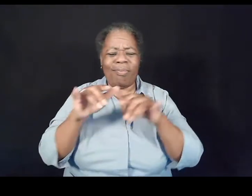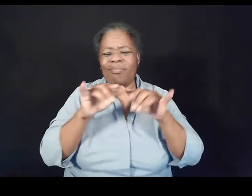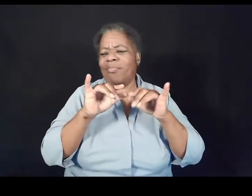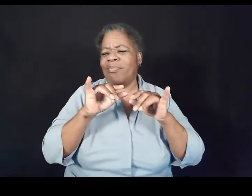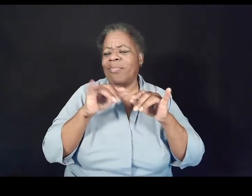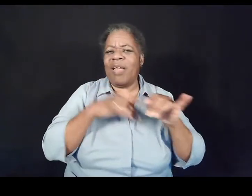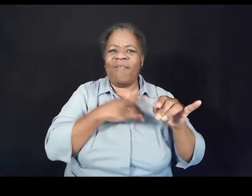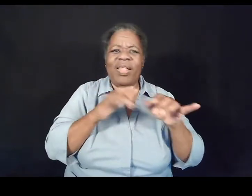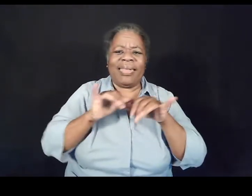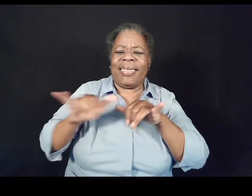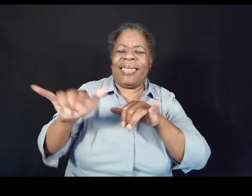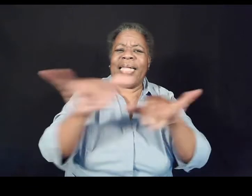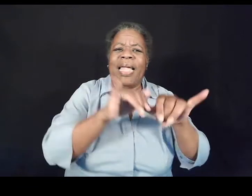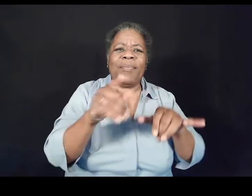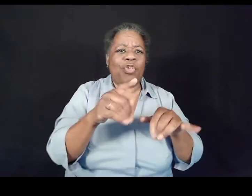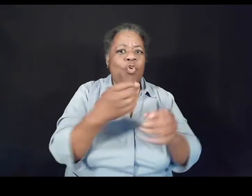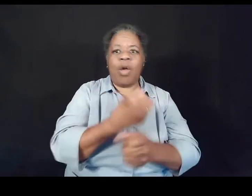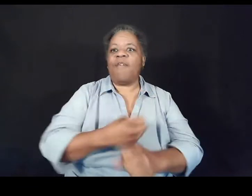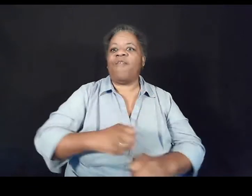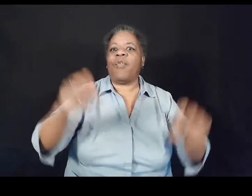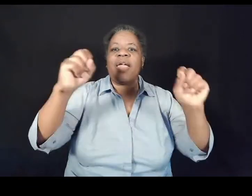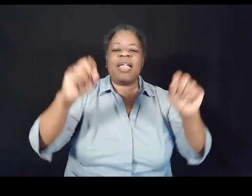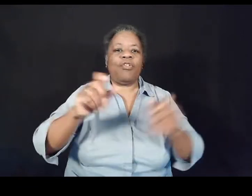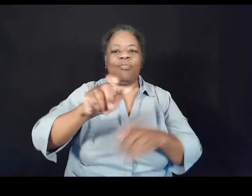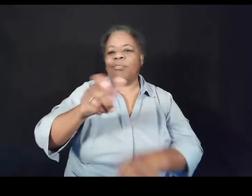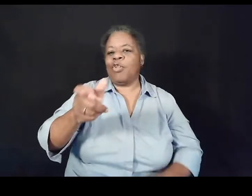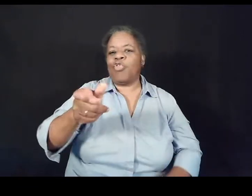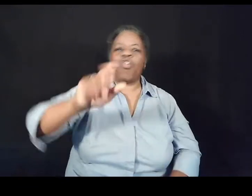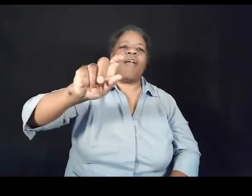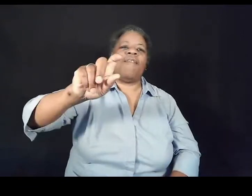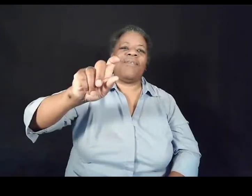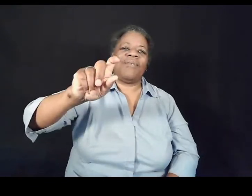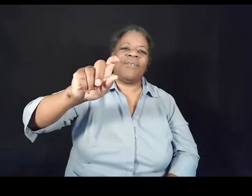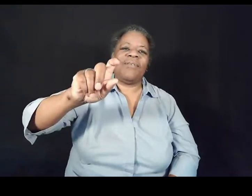channels, find another sermon to listen to today.